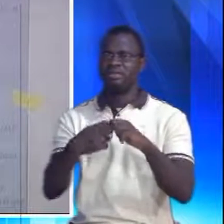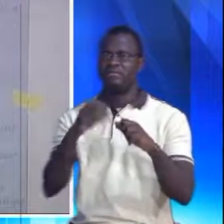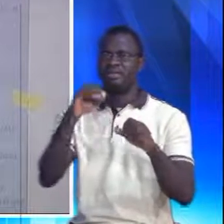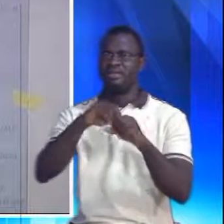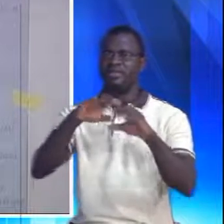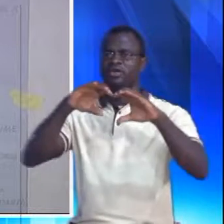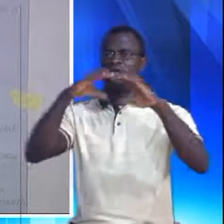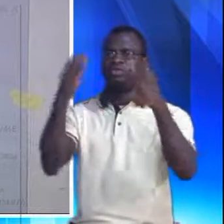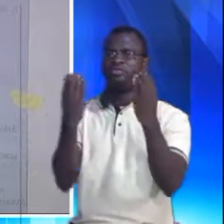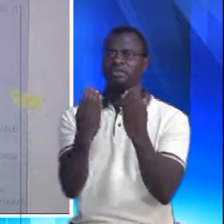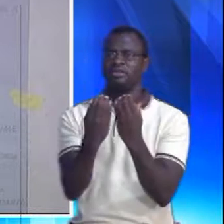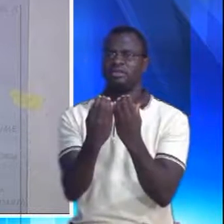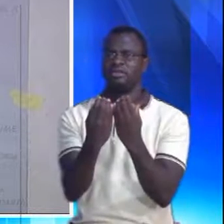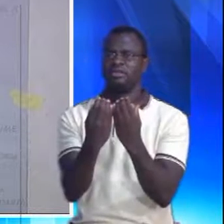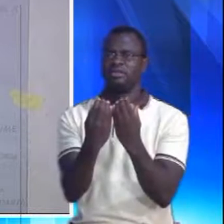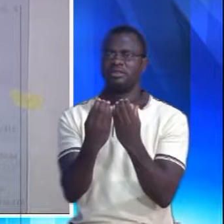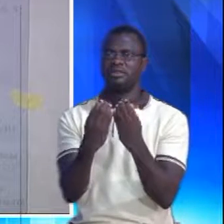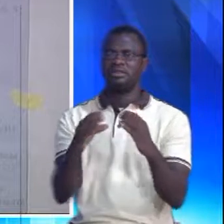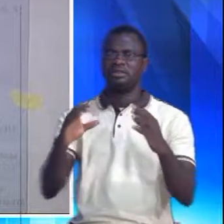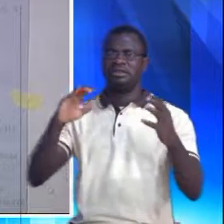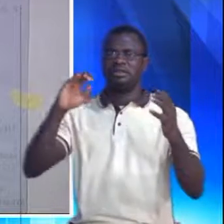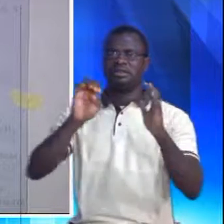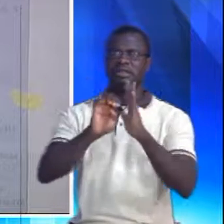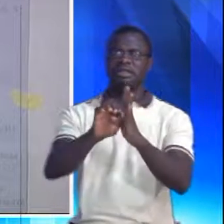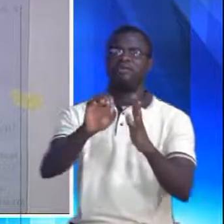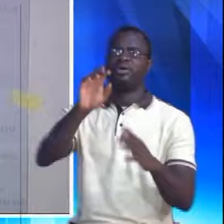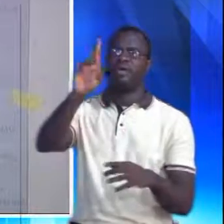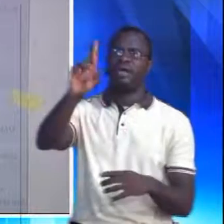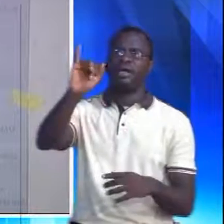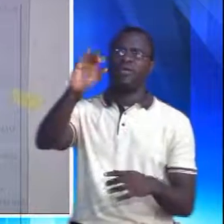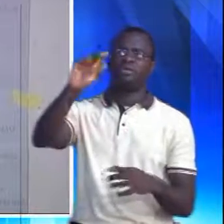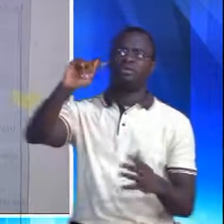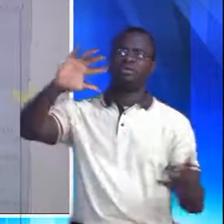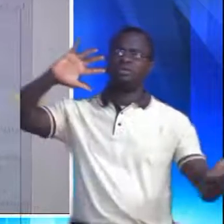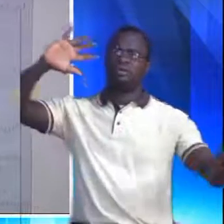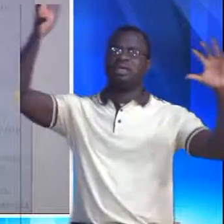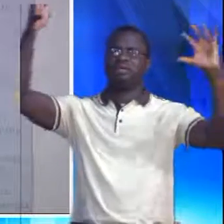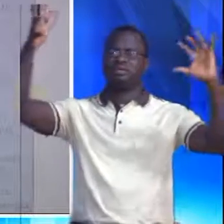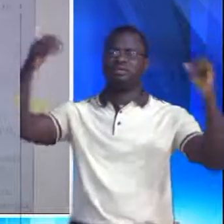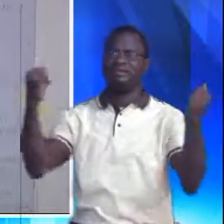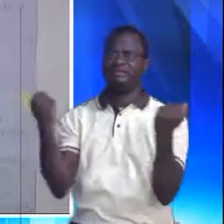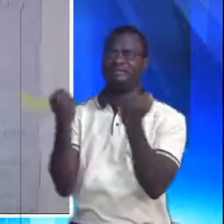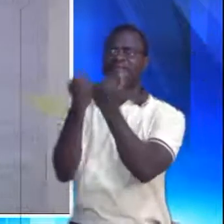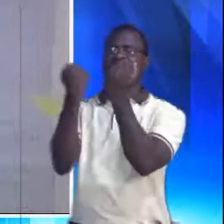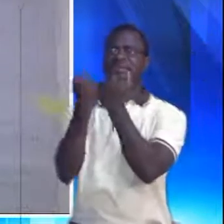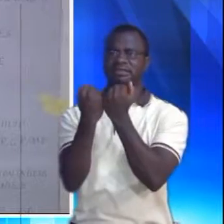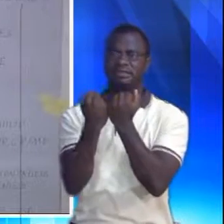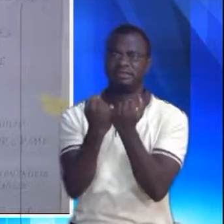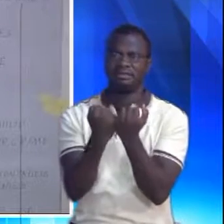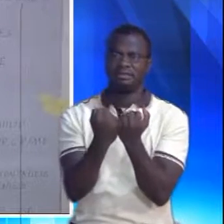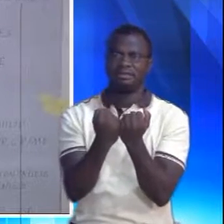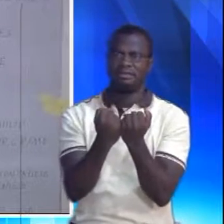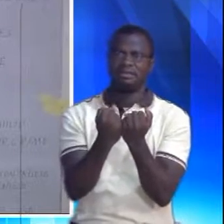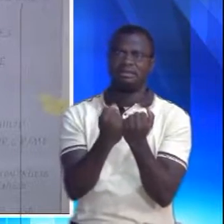So government will not allow such a person because it's a danger to the peace. It's a danger to the life of other